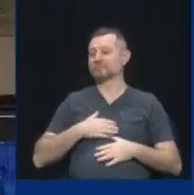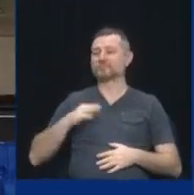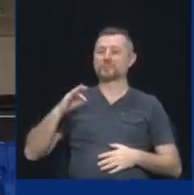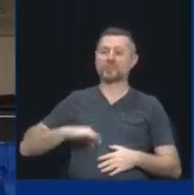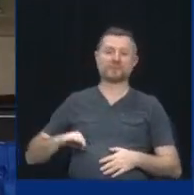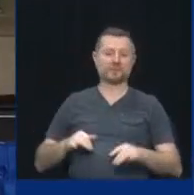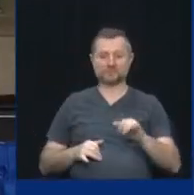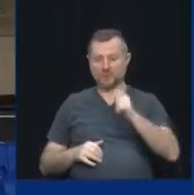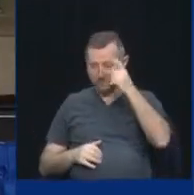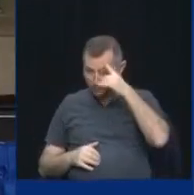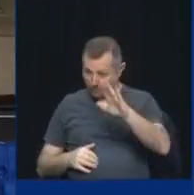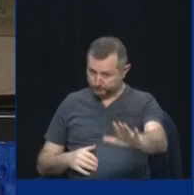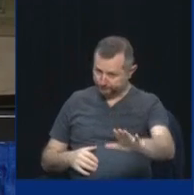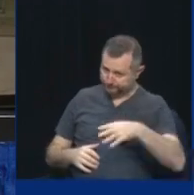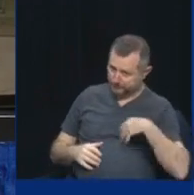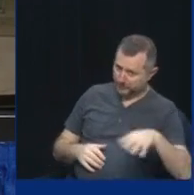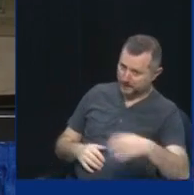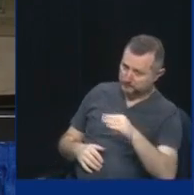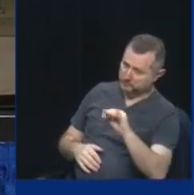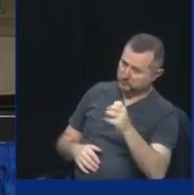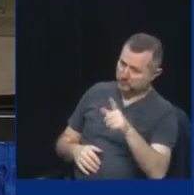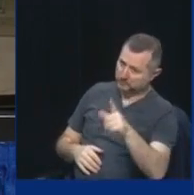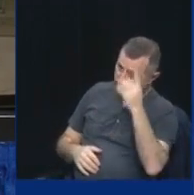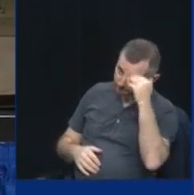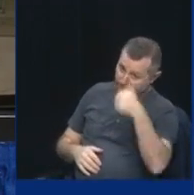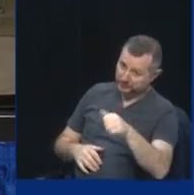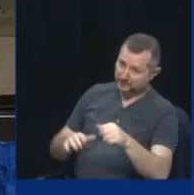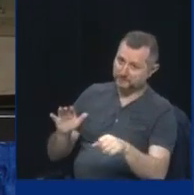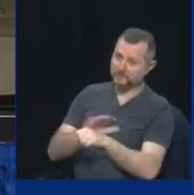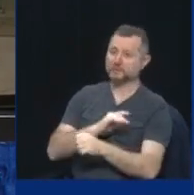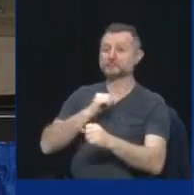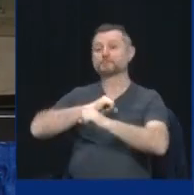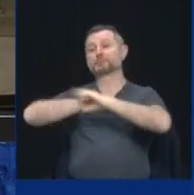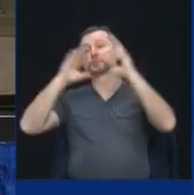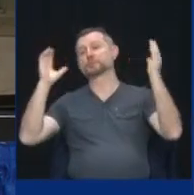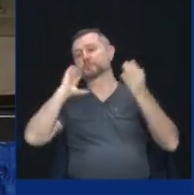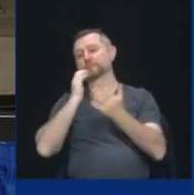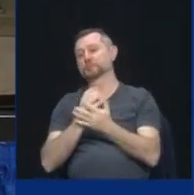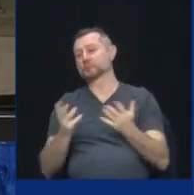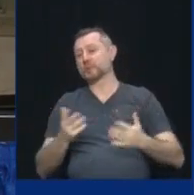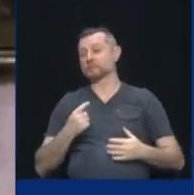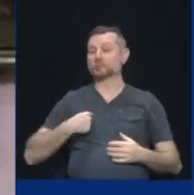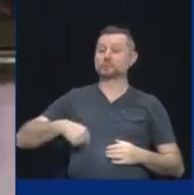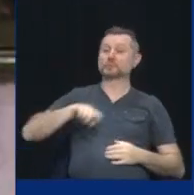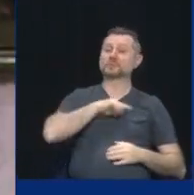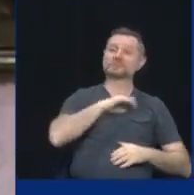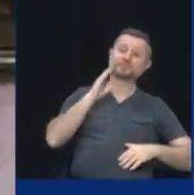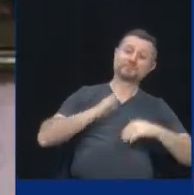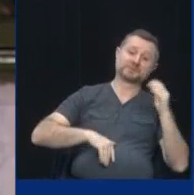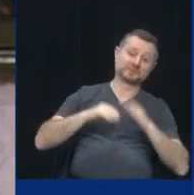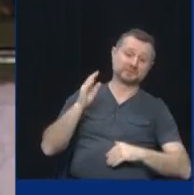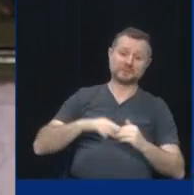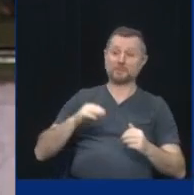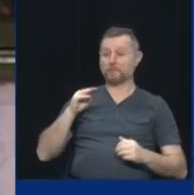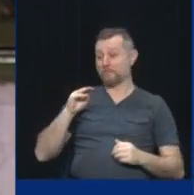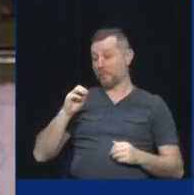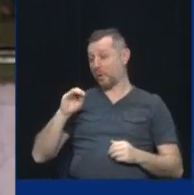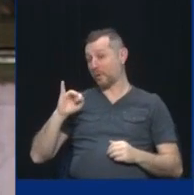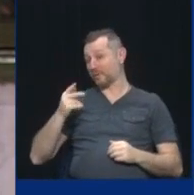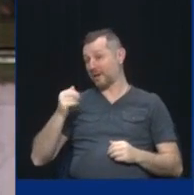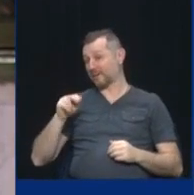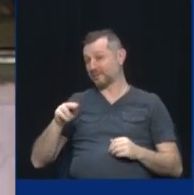remember the full scope here, right? We build the Moynihan. The original